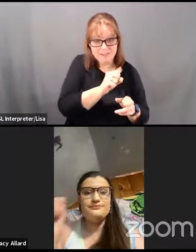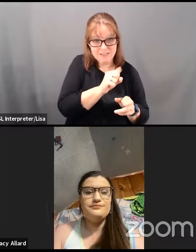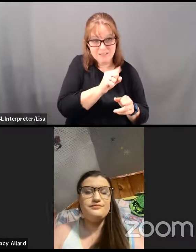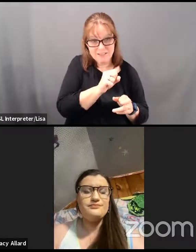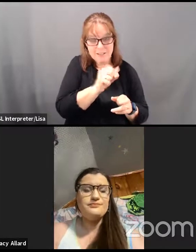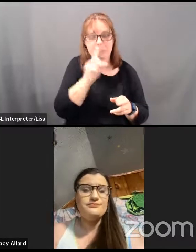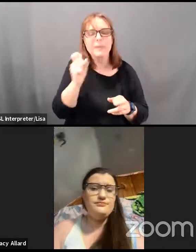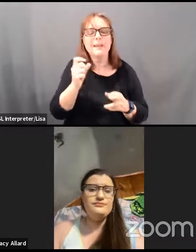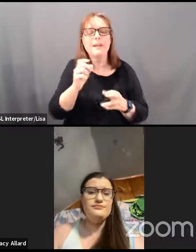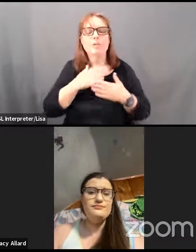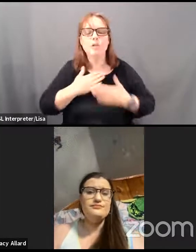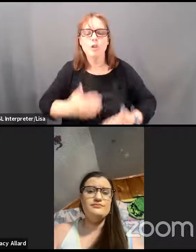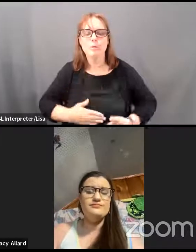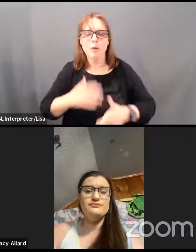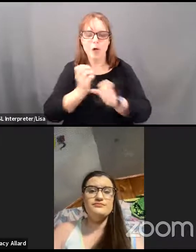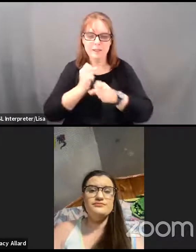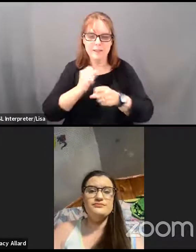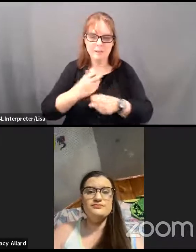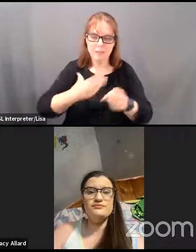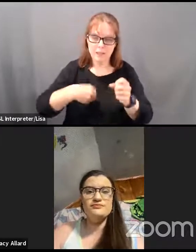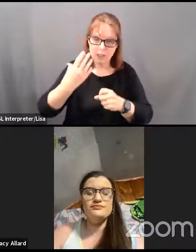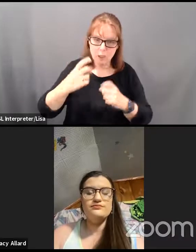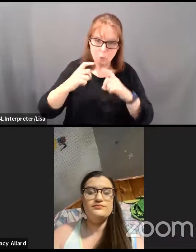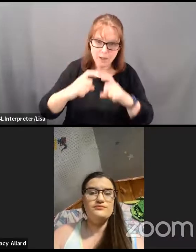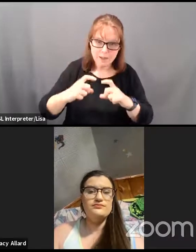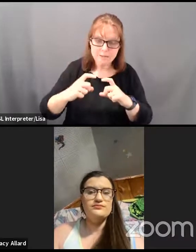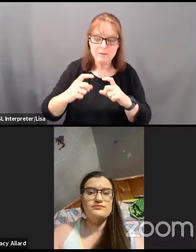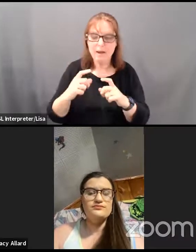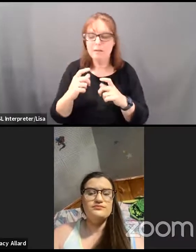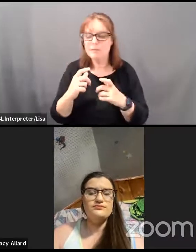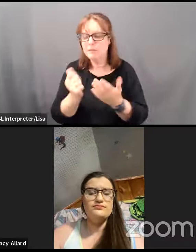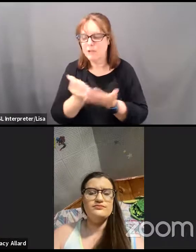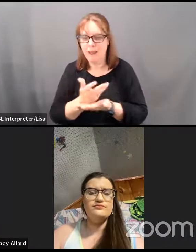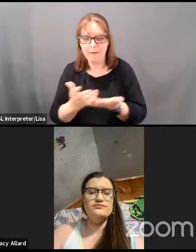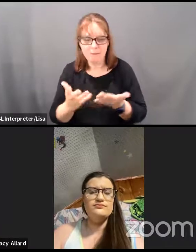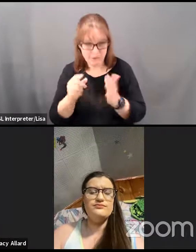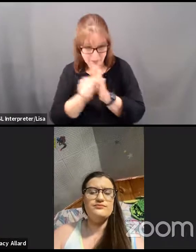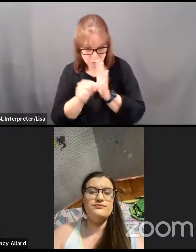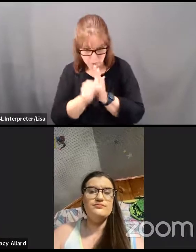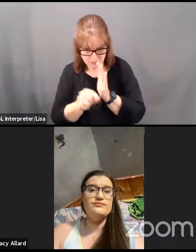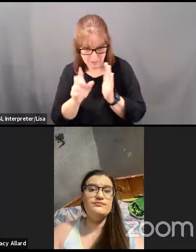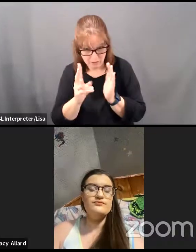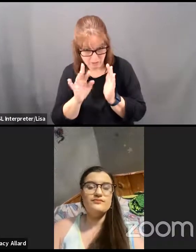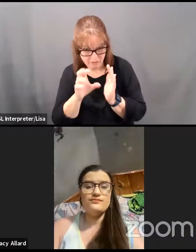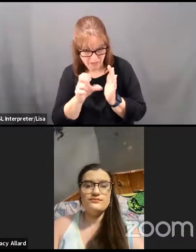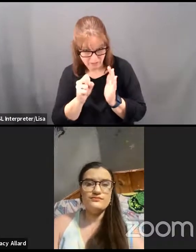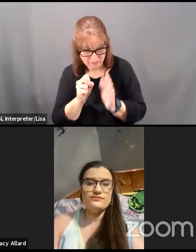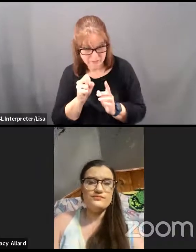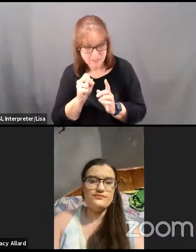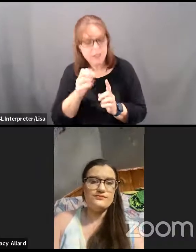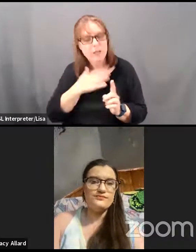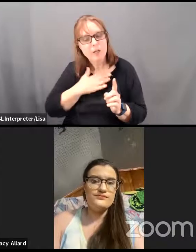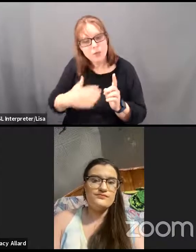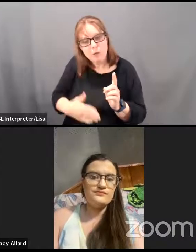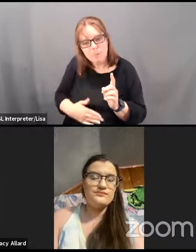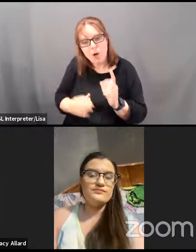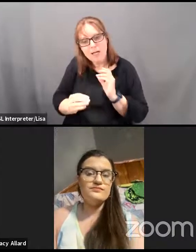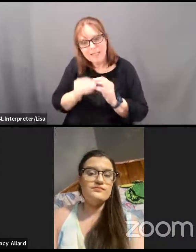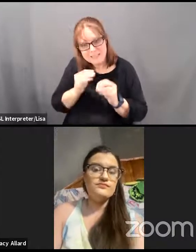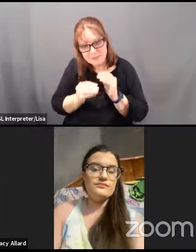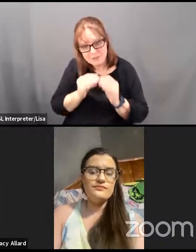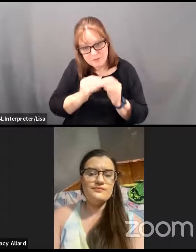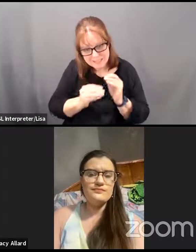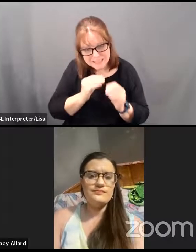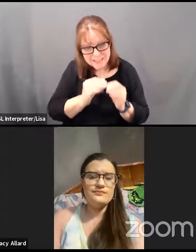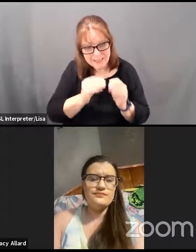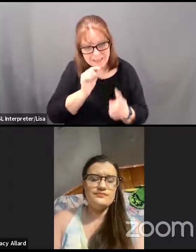cells that kill the virus and all the other things it does, that's what you feel is your body fixing all those problems. So that was a long answer to that question. What